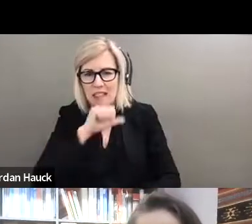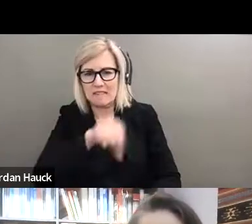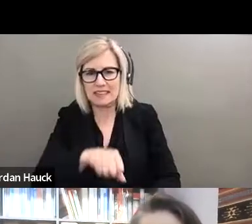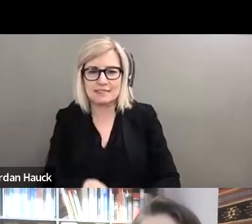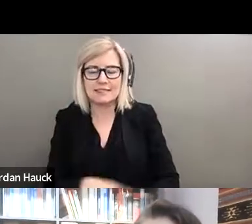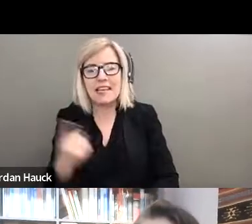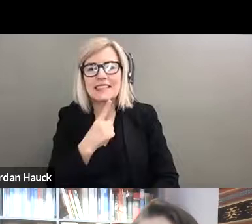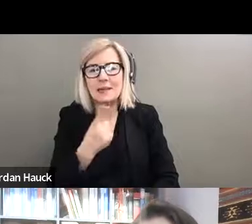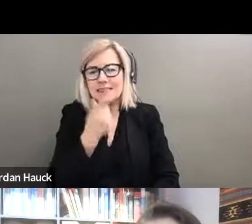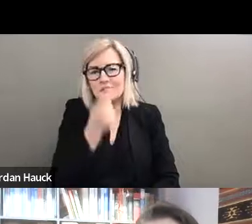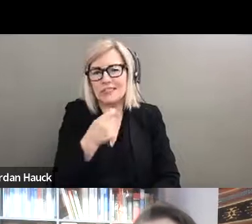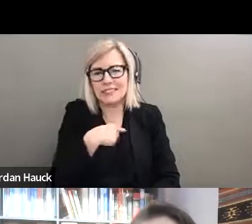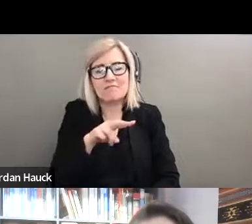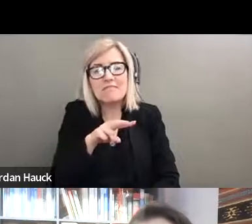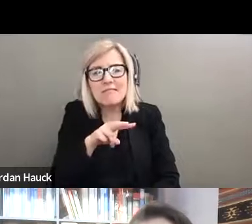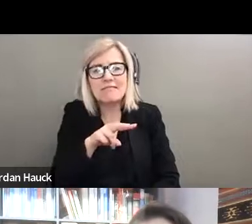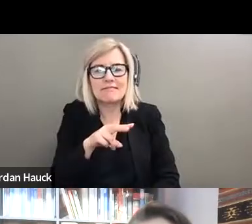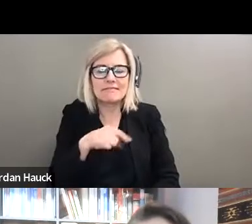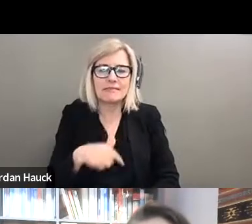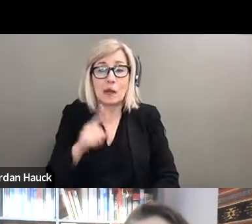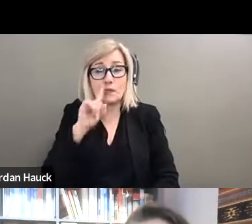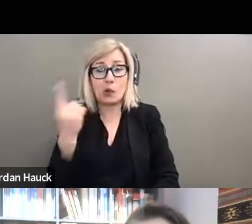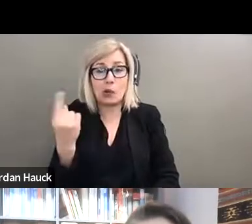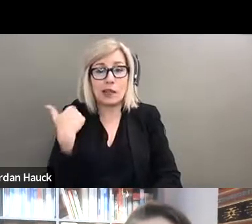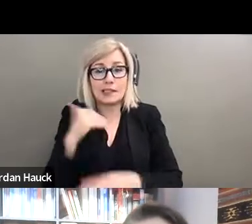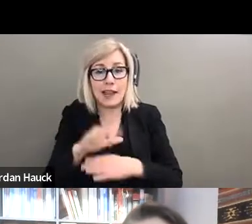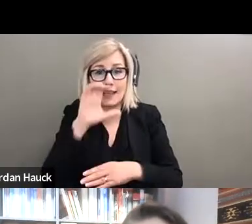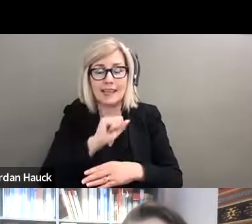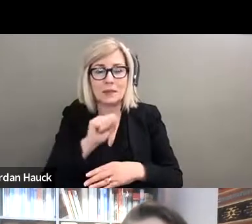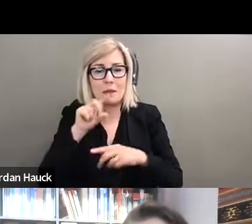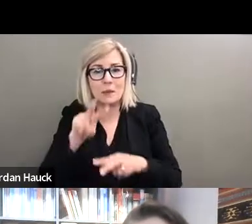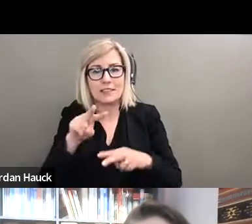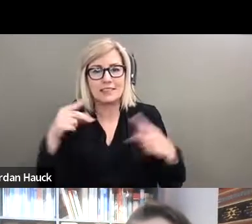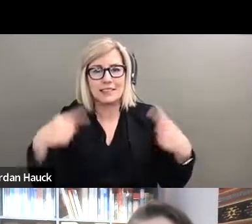it's always kind of interesting. I guess I was bored last night while I was watching debate.